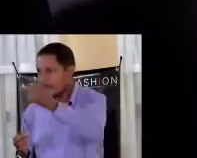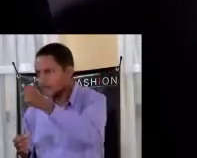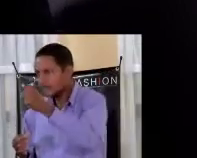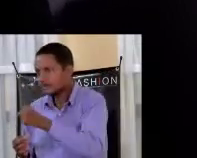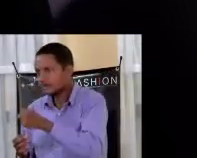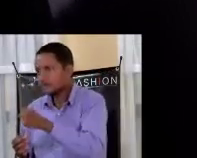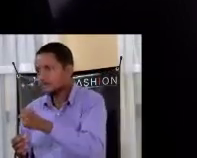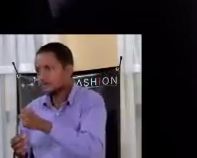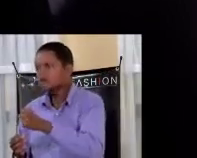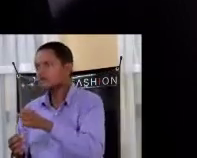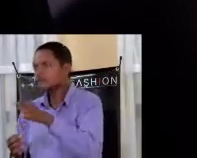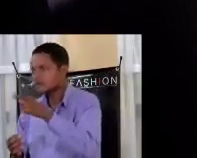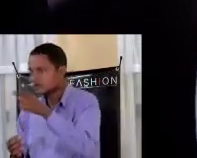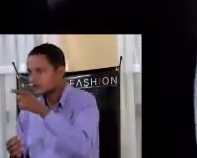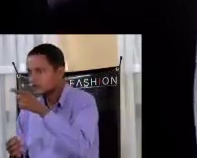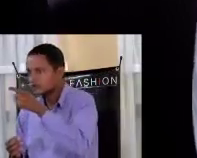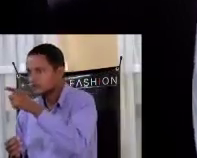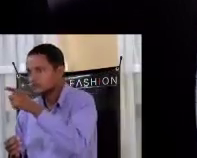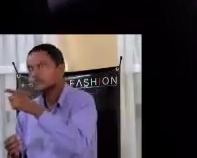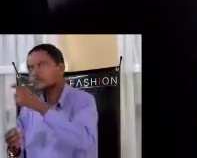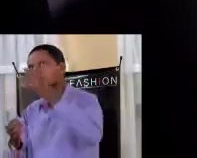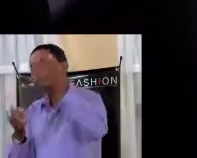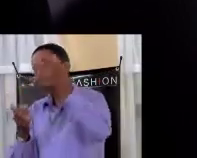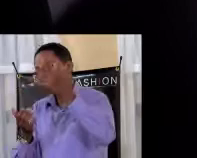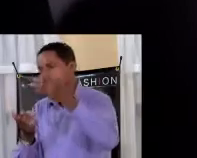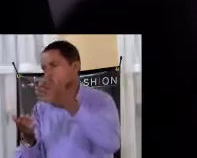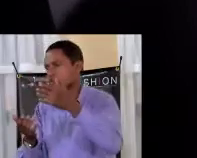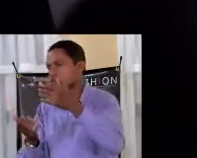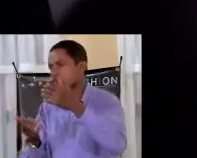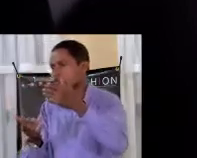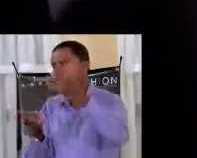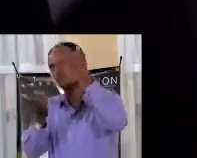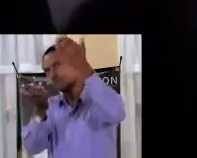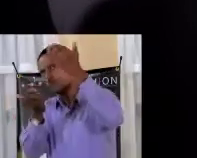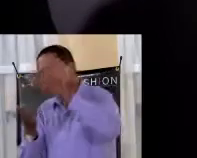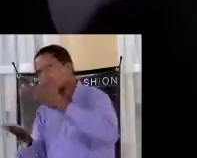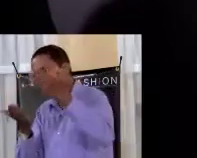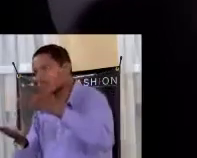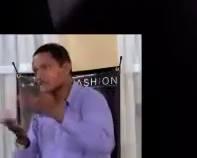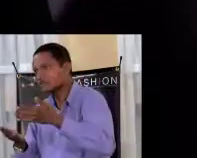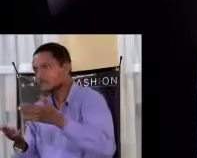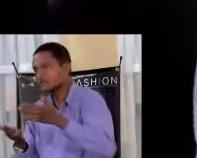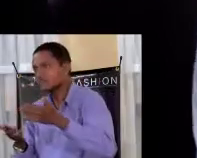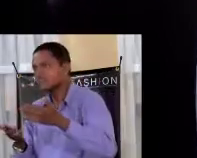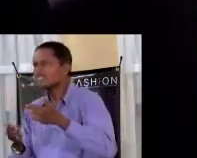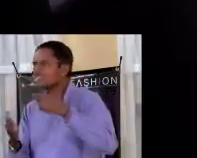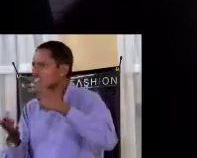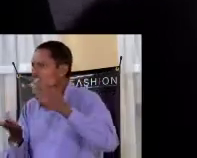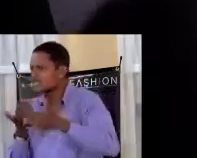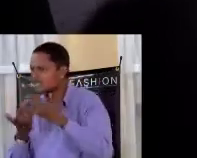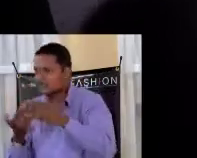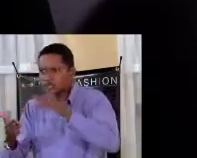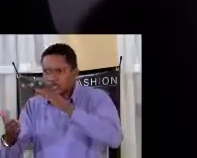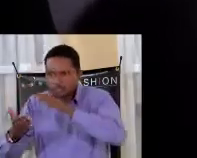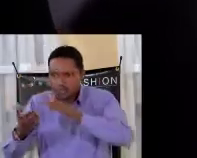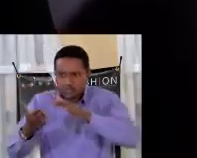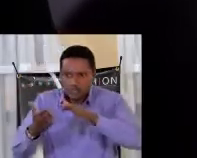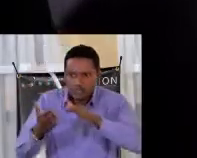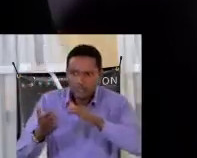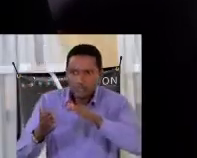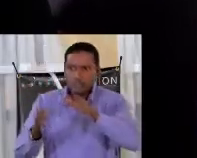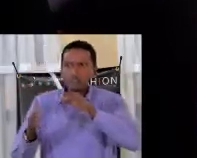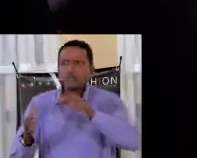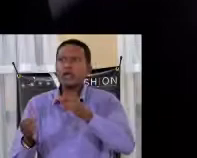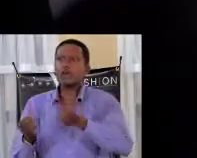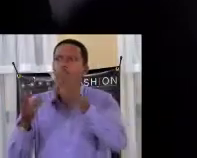so-and-so-and-so. So I would go back and I would track it back. It's very easy to know, okay, how much you paid for this fabric, how much time you spent